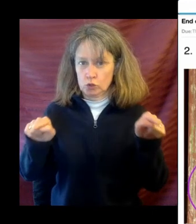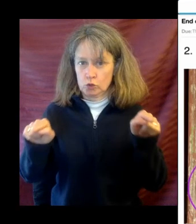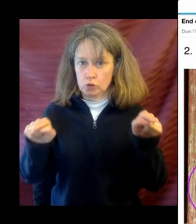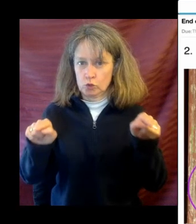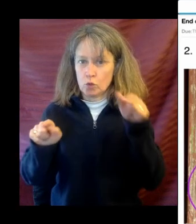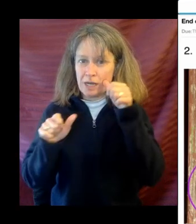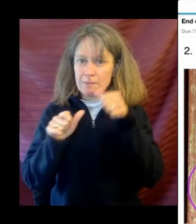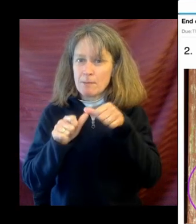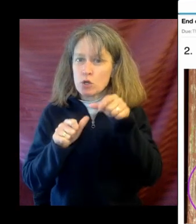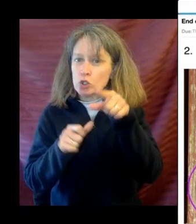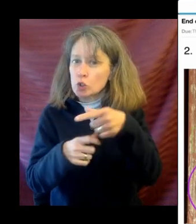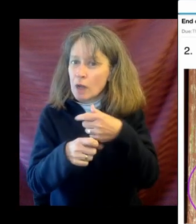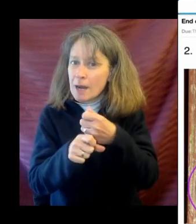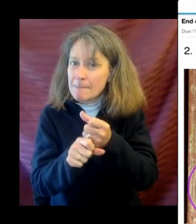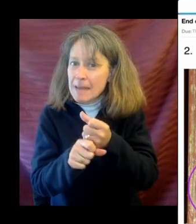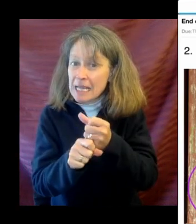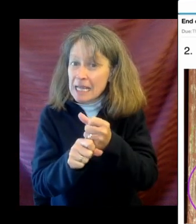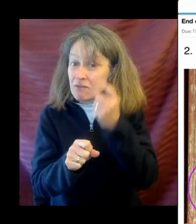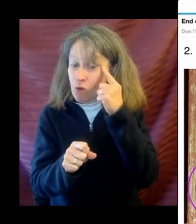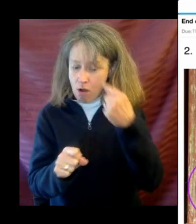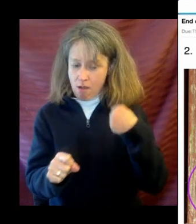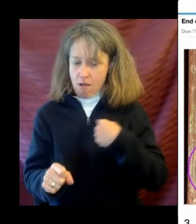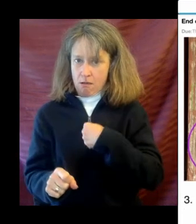building this for us to see.